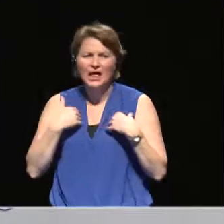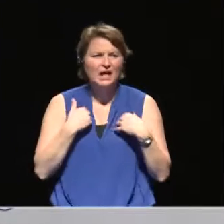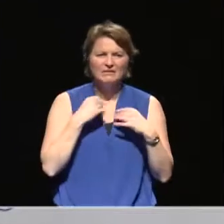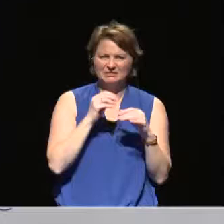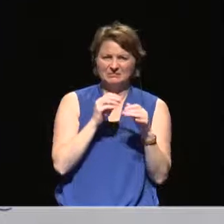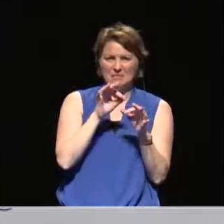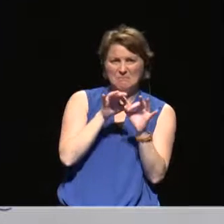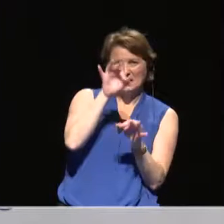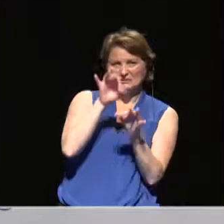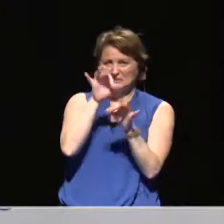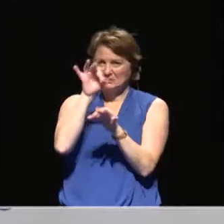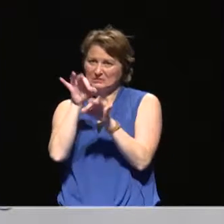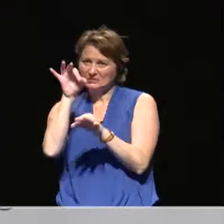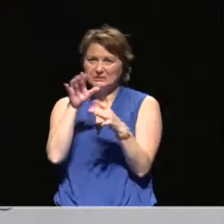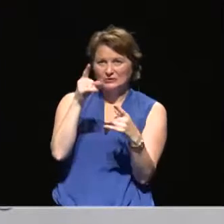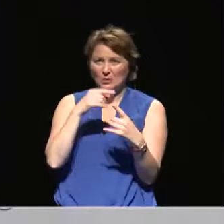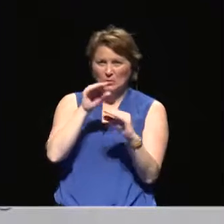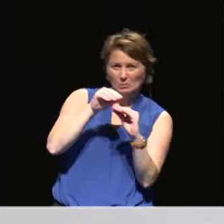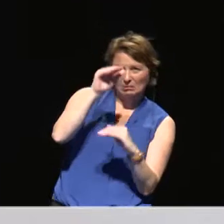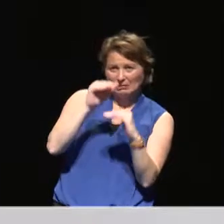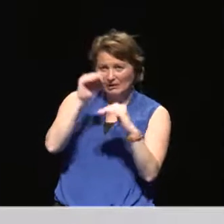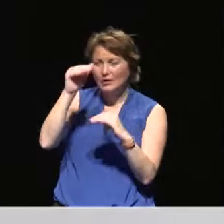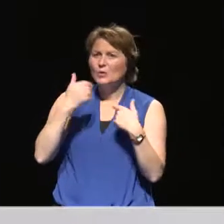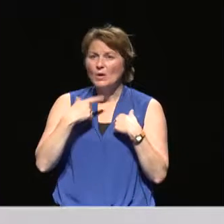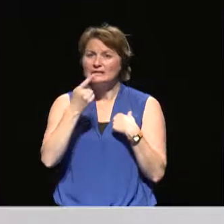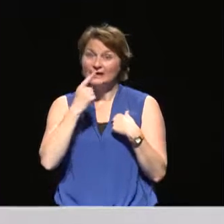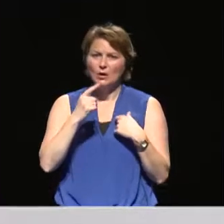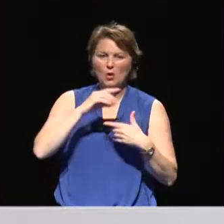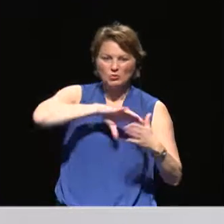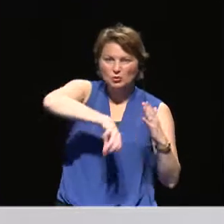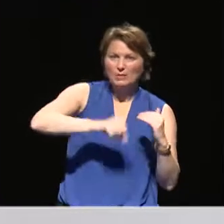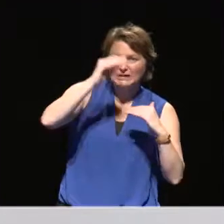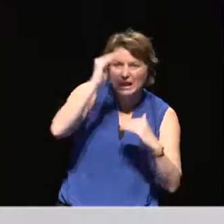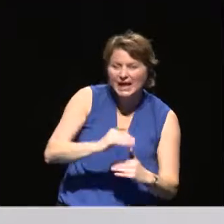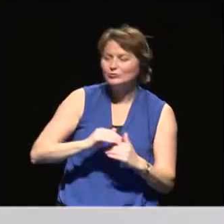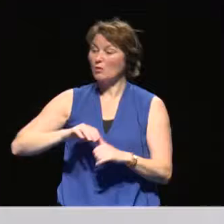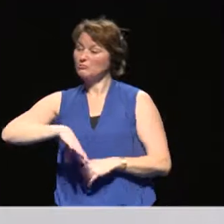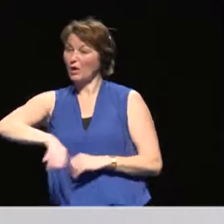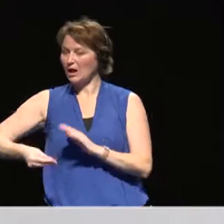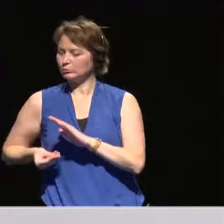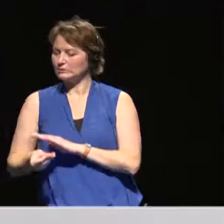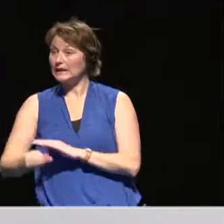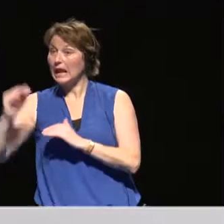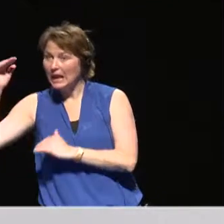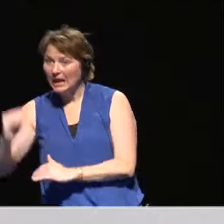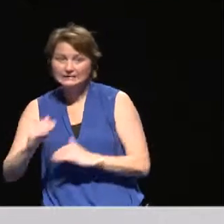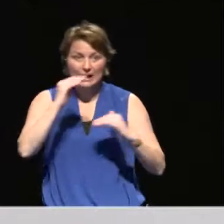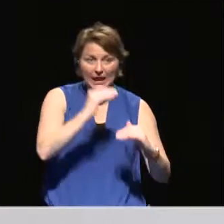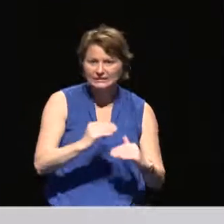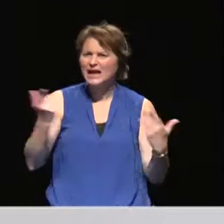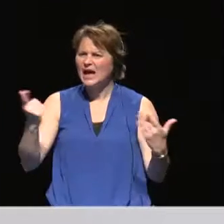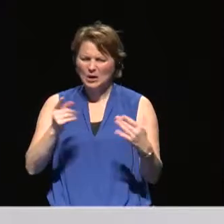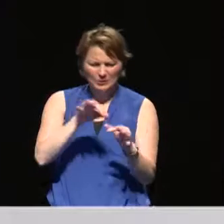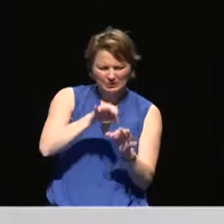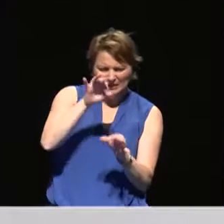measure progress on reducing corruption and bribery. So I would also love to hear something about that. And last but not least,